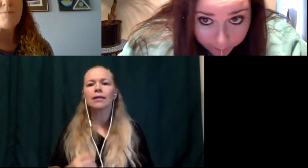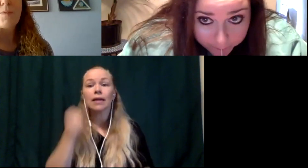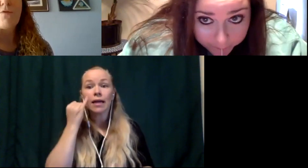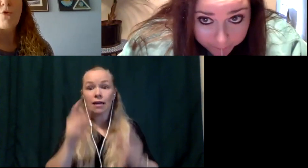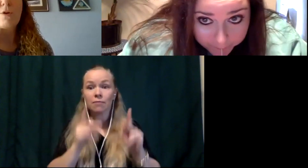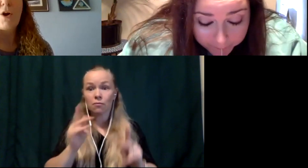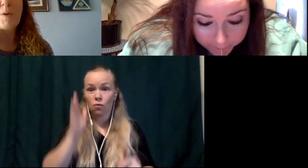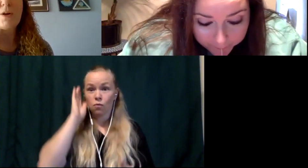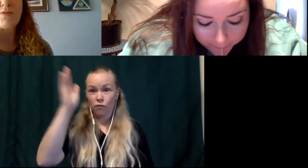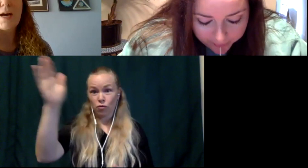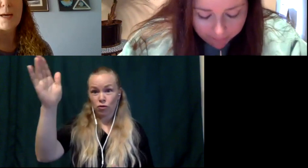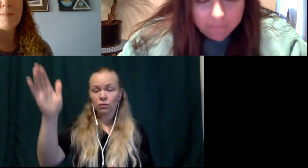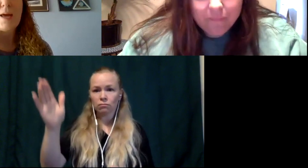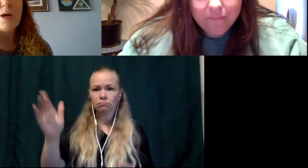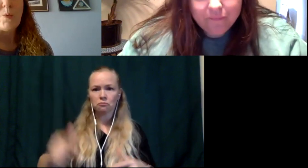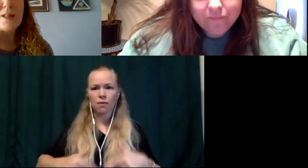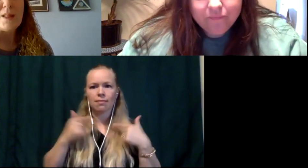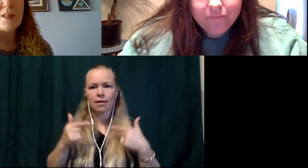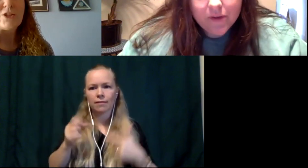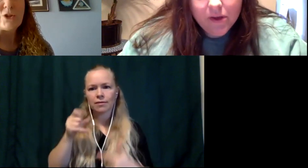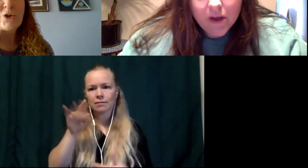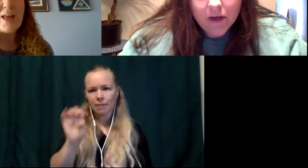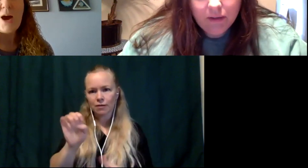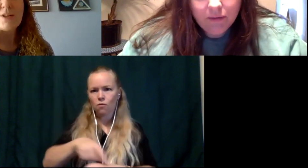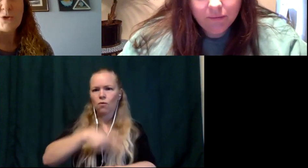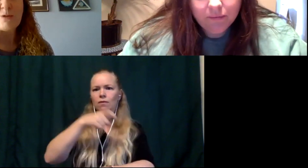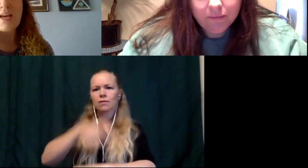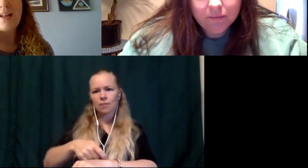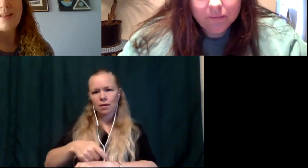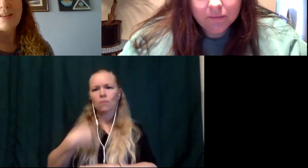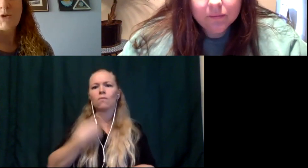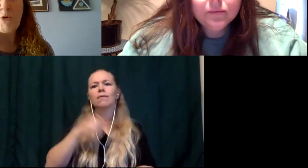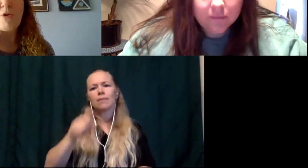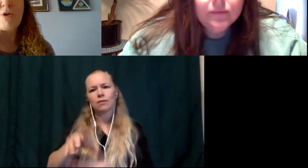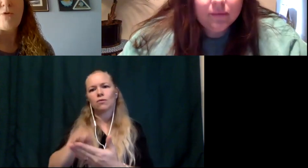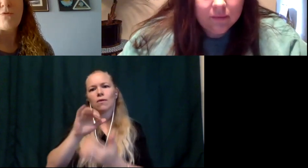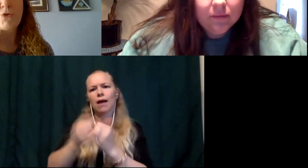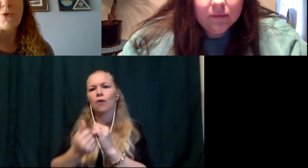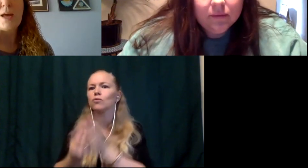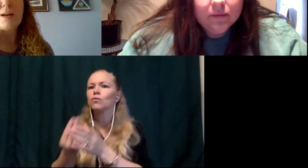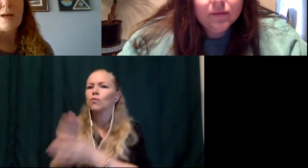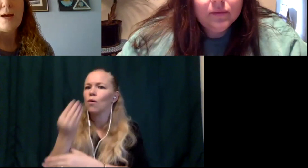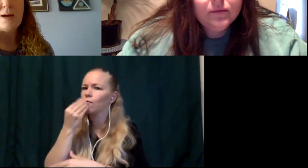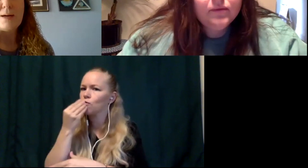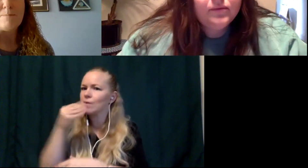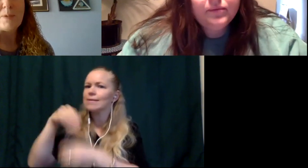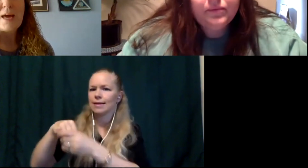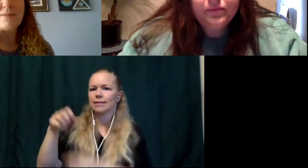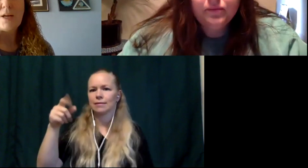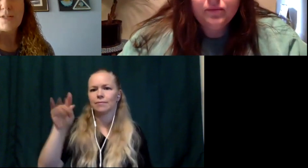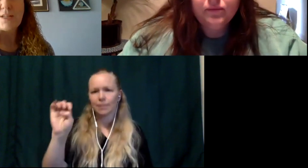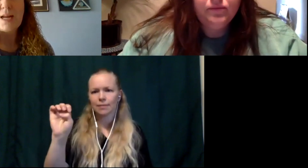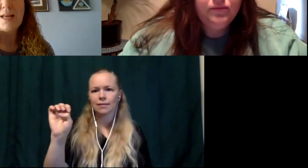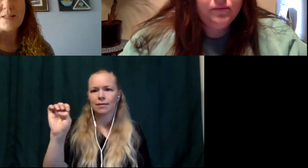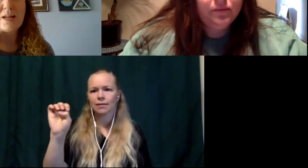space for long periods of time, we need to learn how to do those kind of things, grow our own food, and be kind